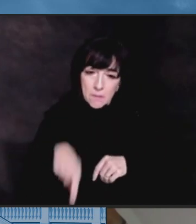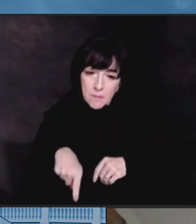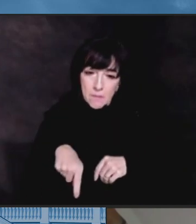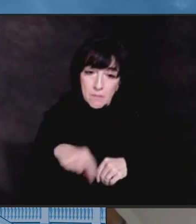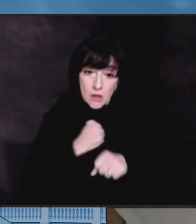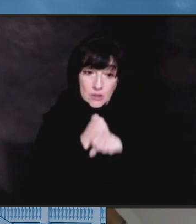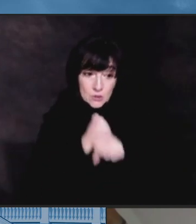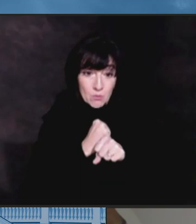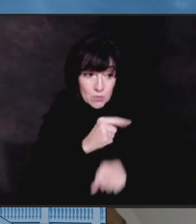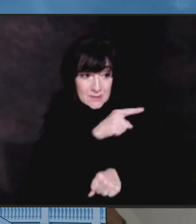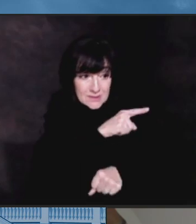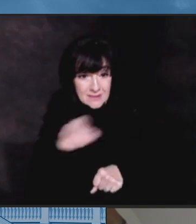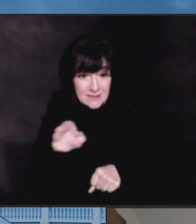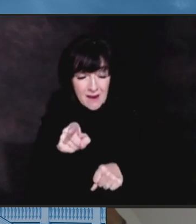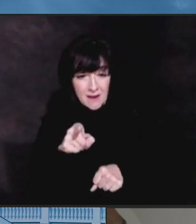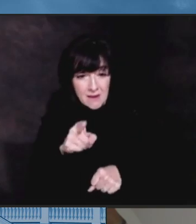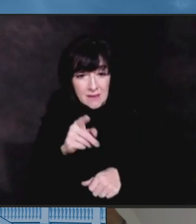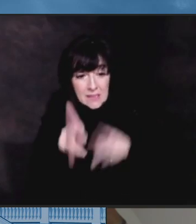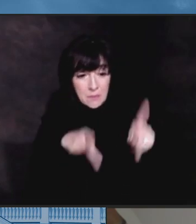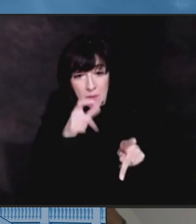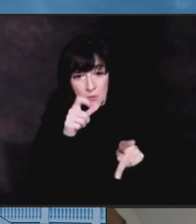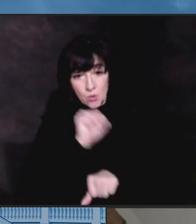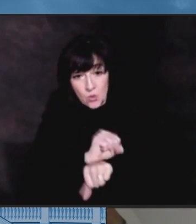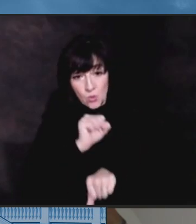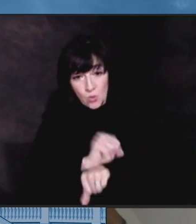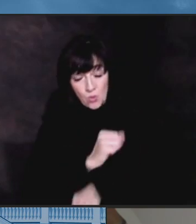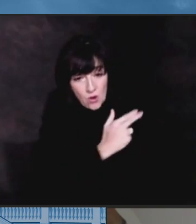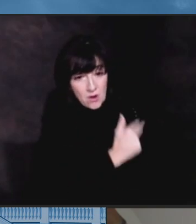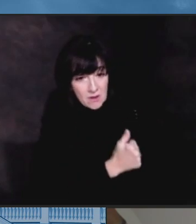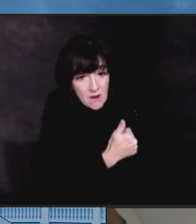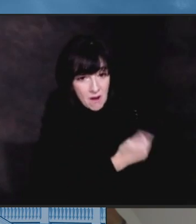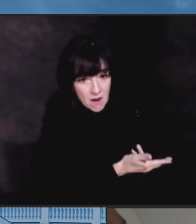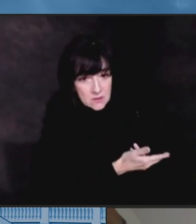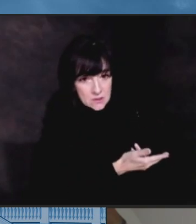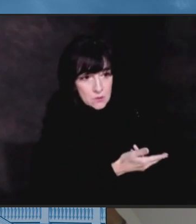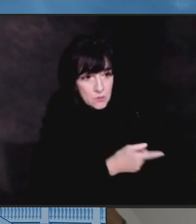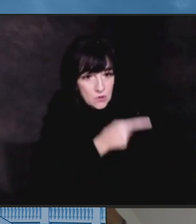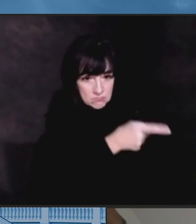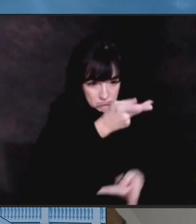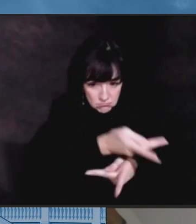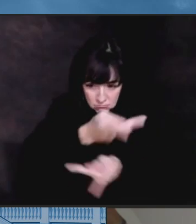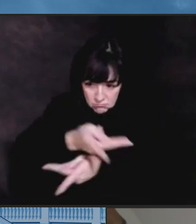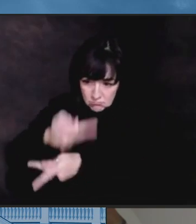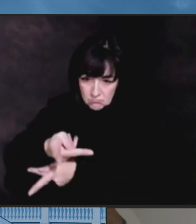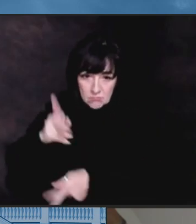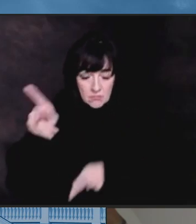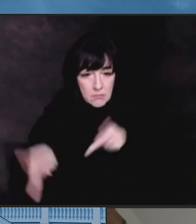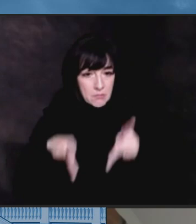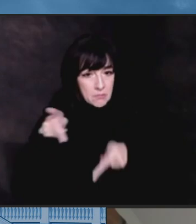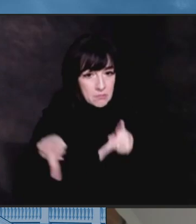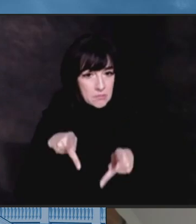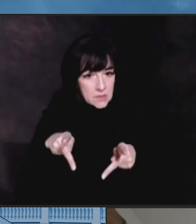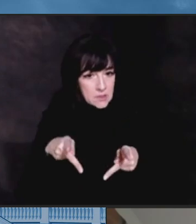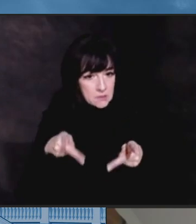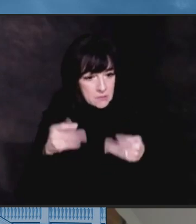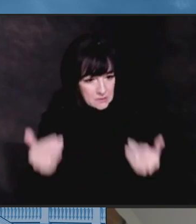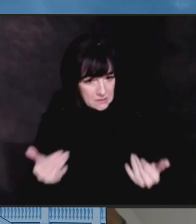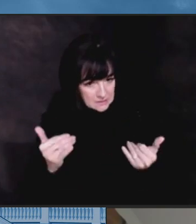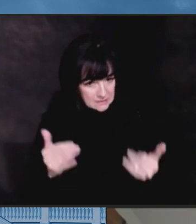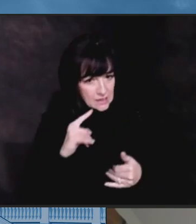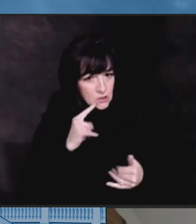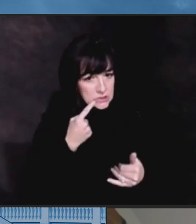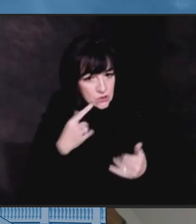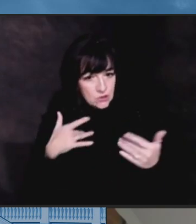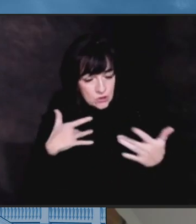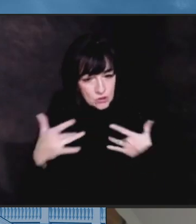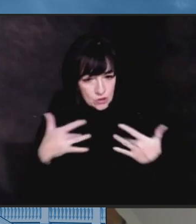putting themselves at risk to treat the folks that are now coming into their hospital. And this is a serious concern. On the